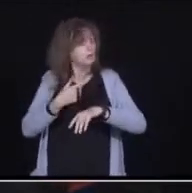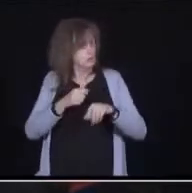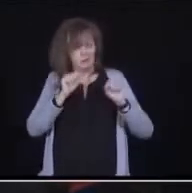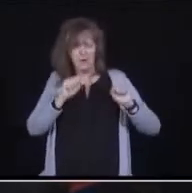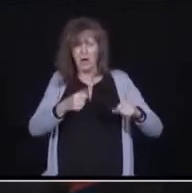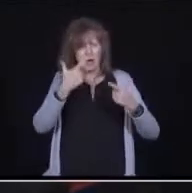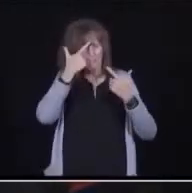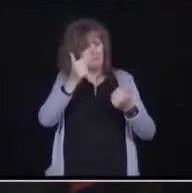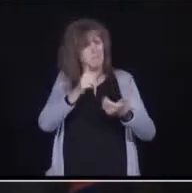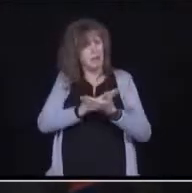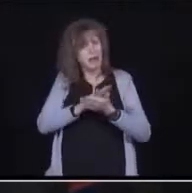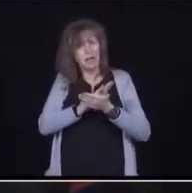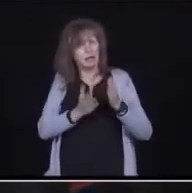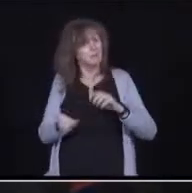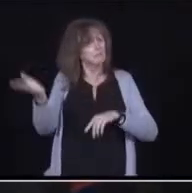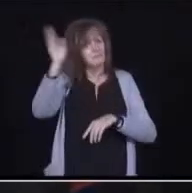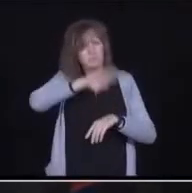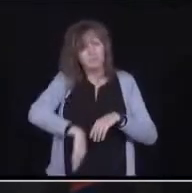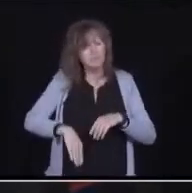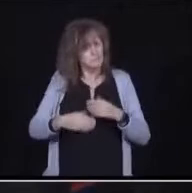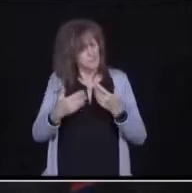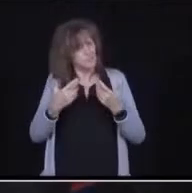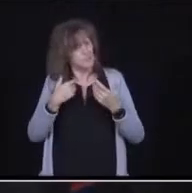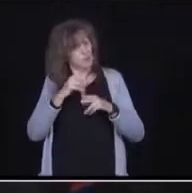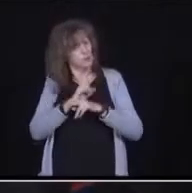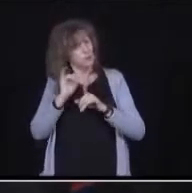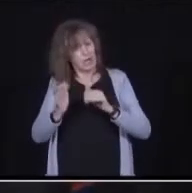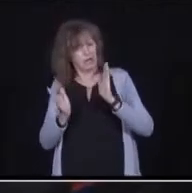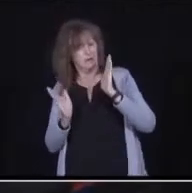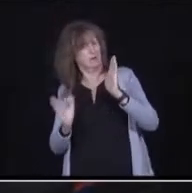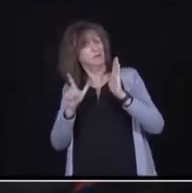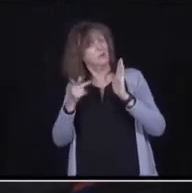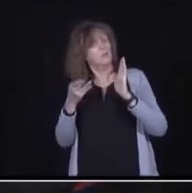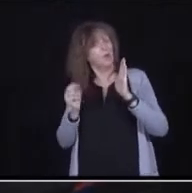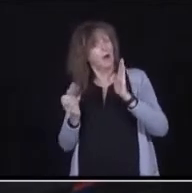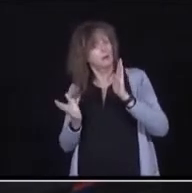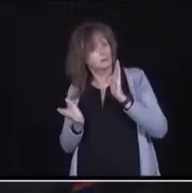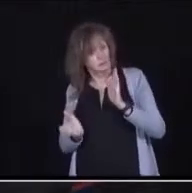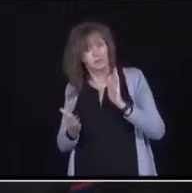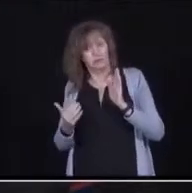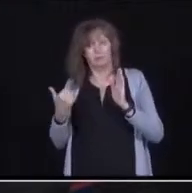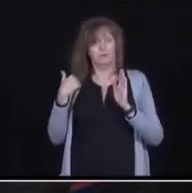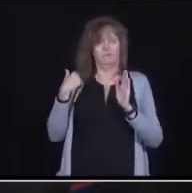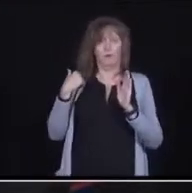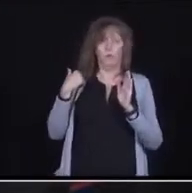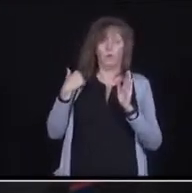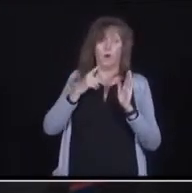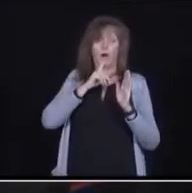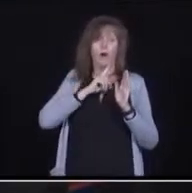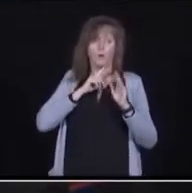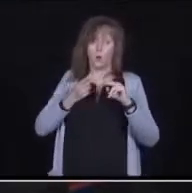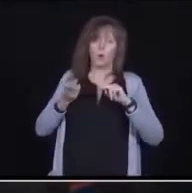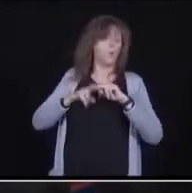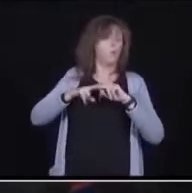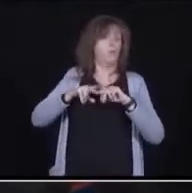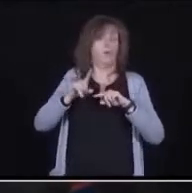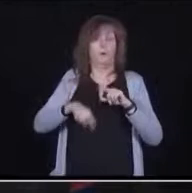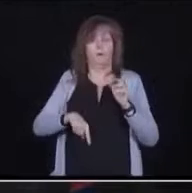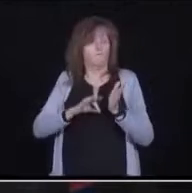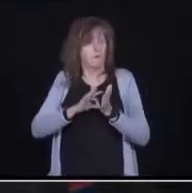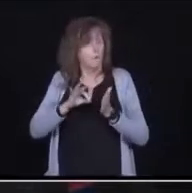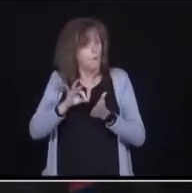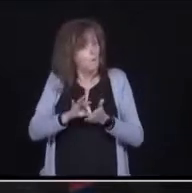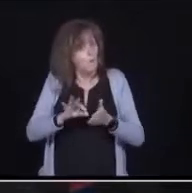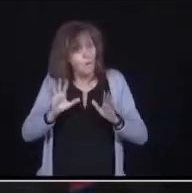happened before. We saw the bills jump up if you were at home using any electricity. We're talking